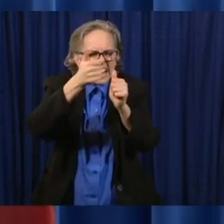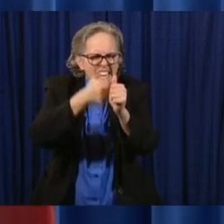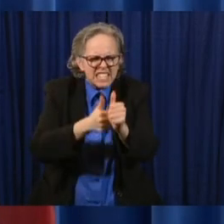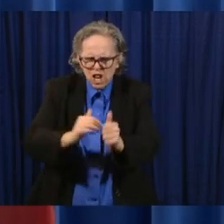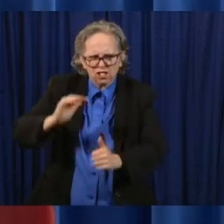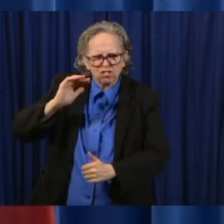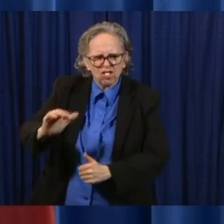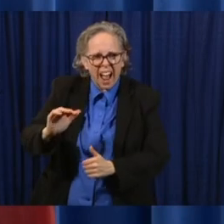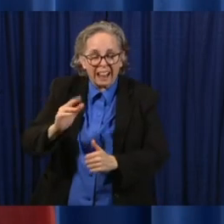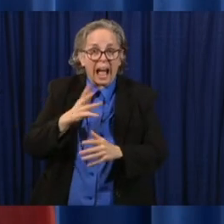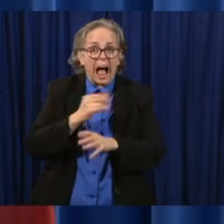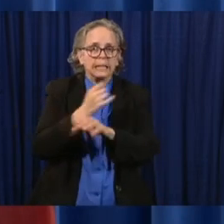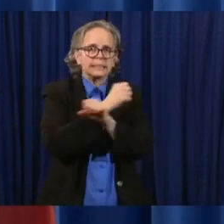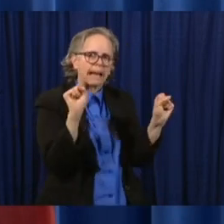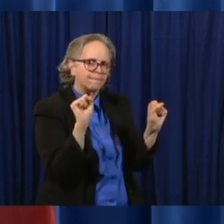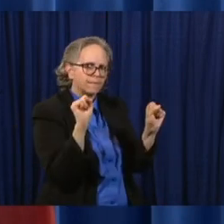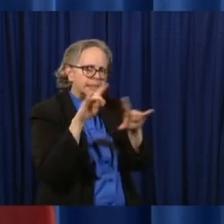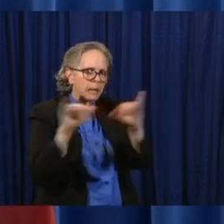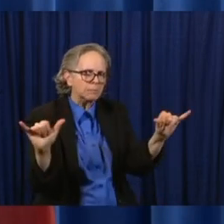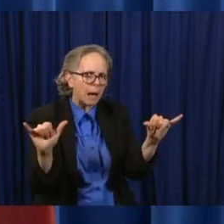on.